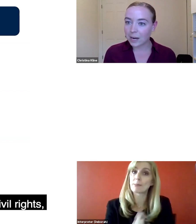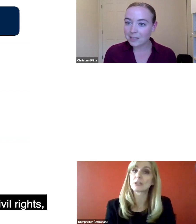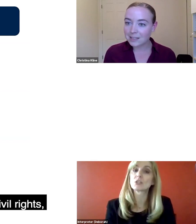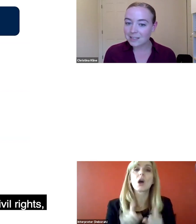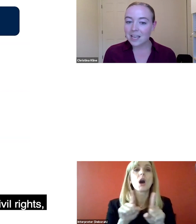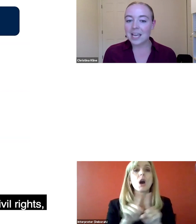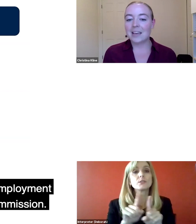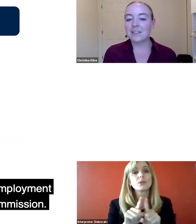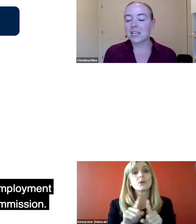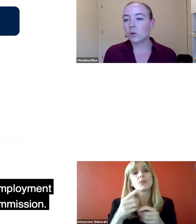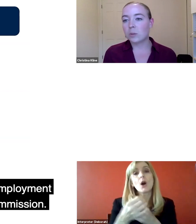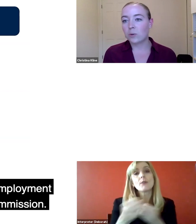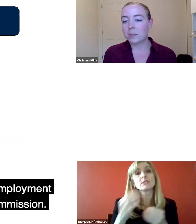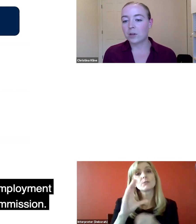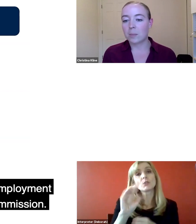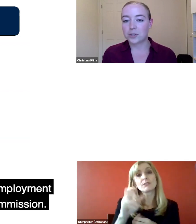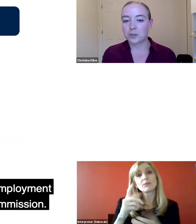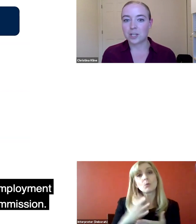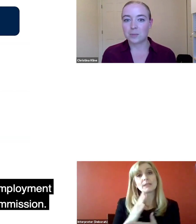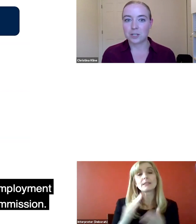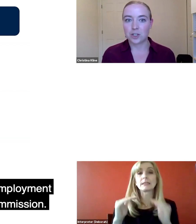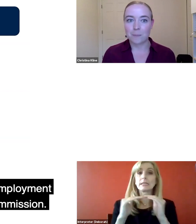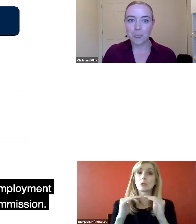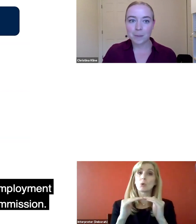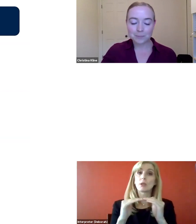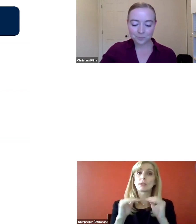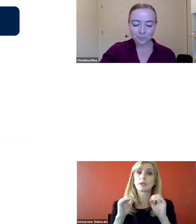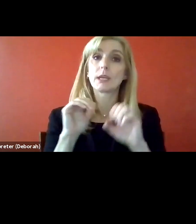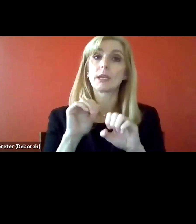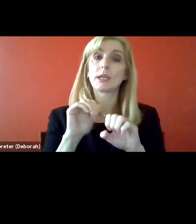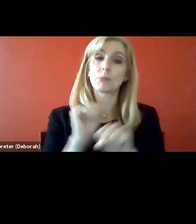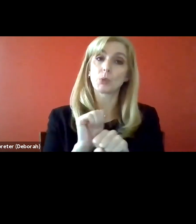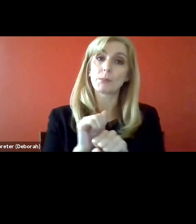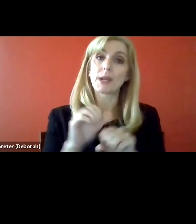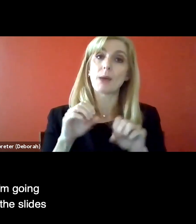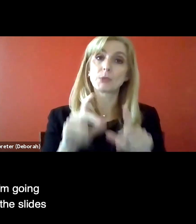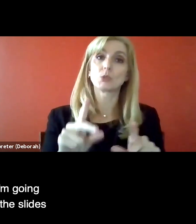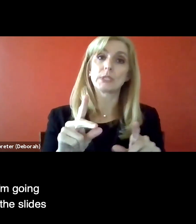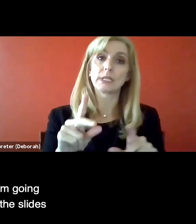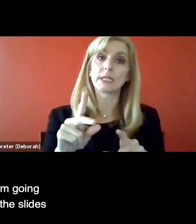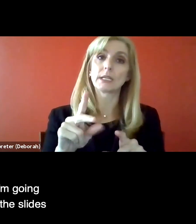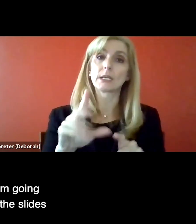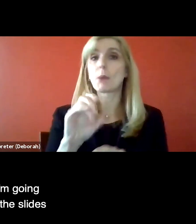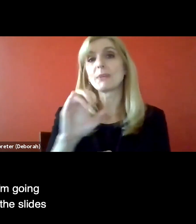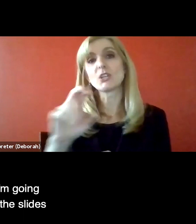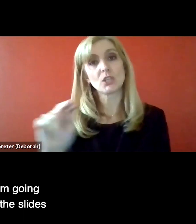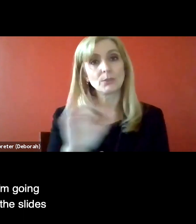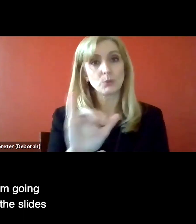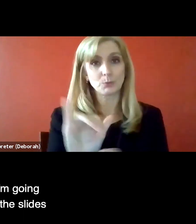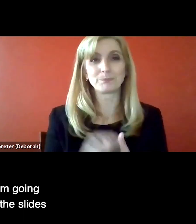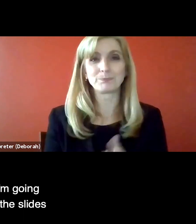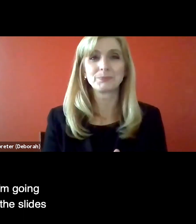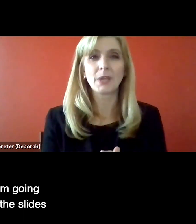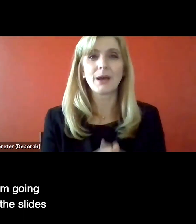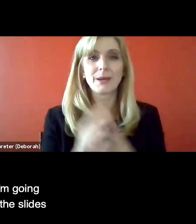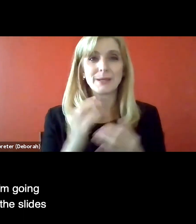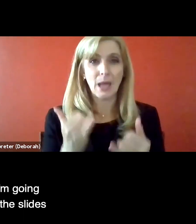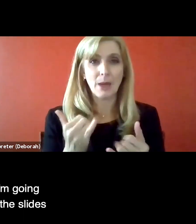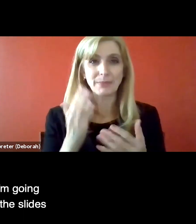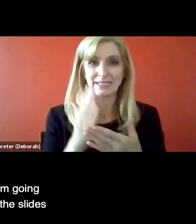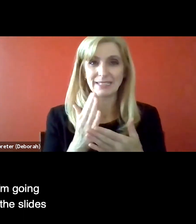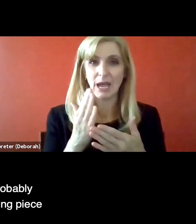for Civil Rights and the Equal Employment Opportunity Commission. So with that, I'm going to stop sharing